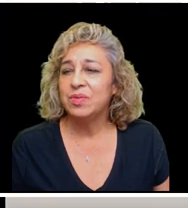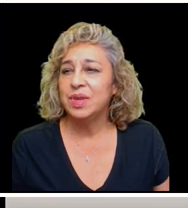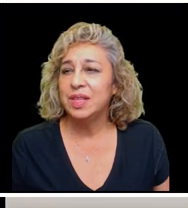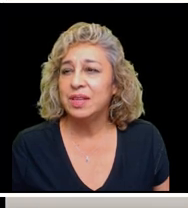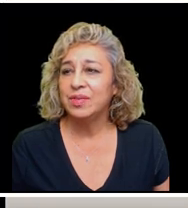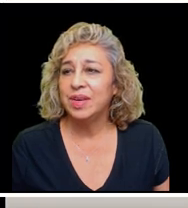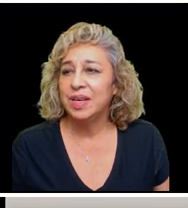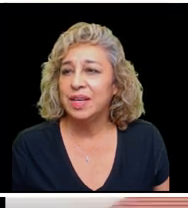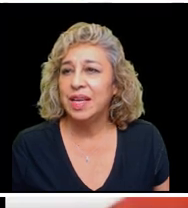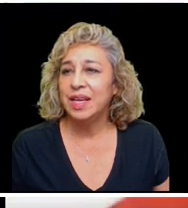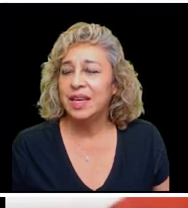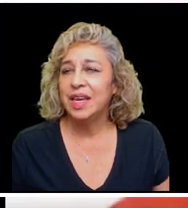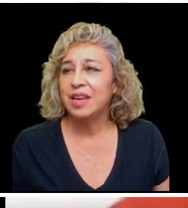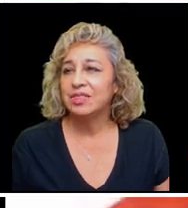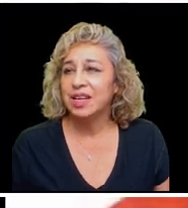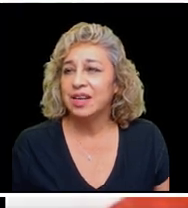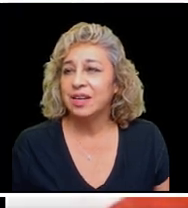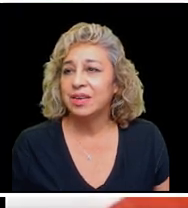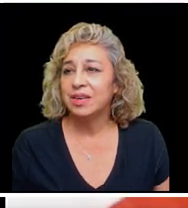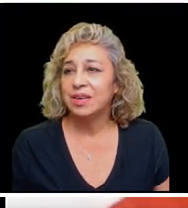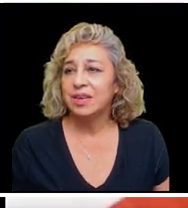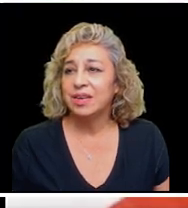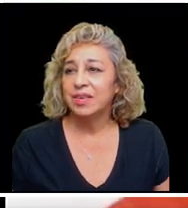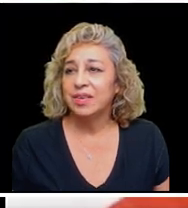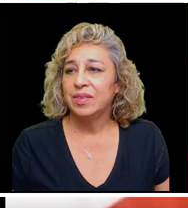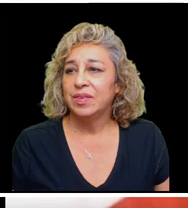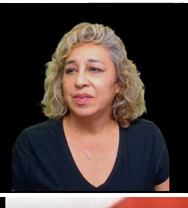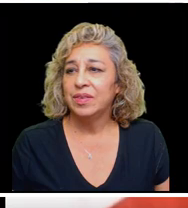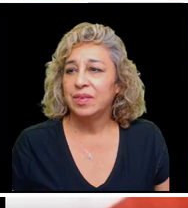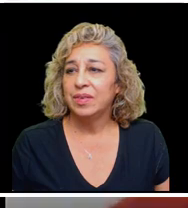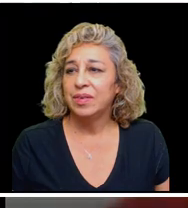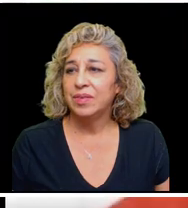see when when he goes up